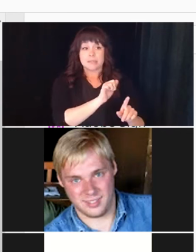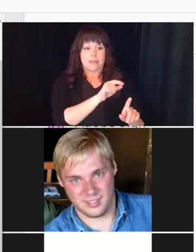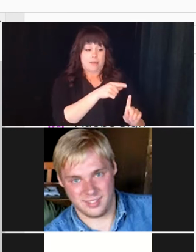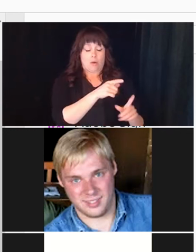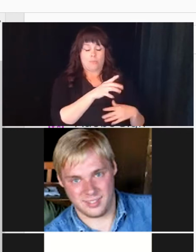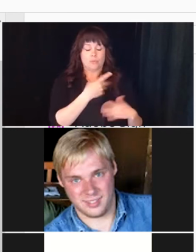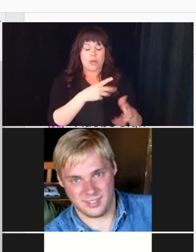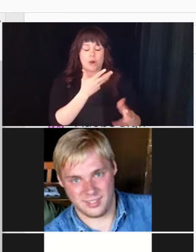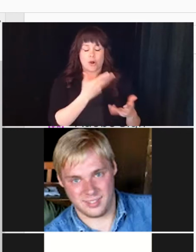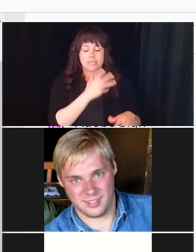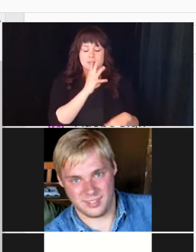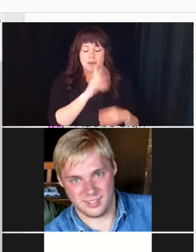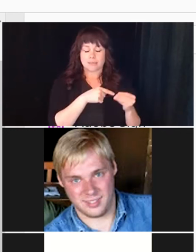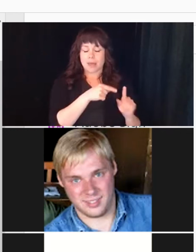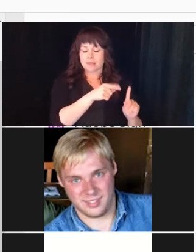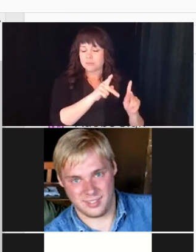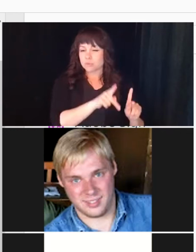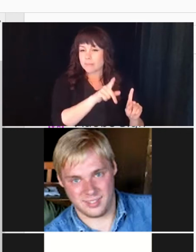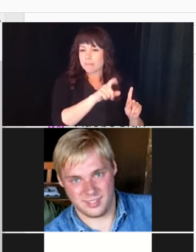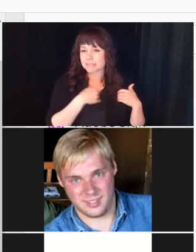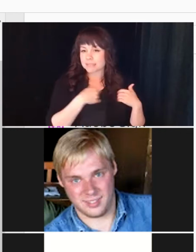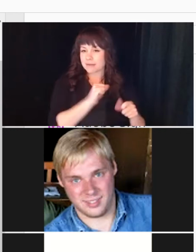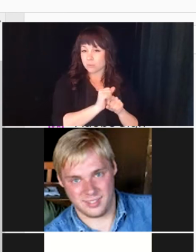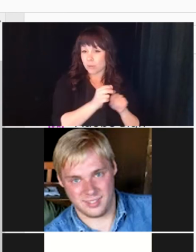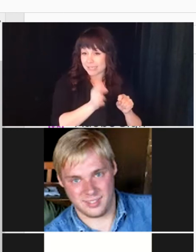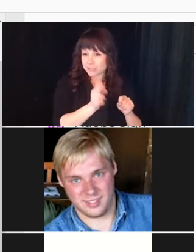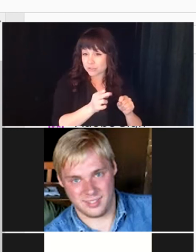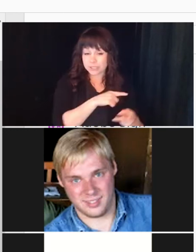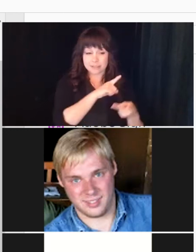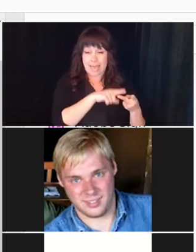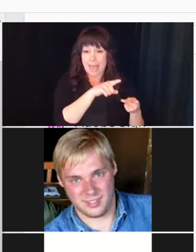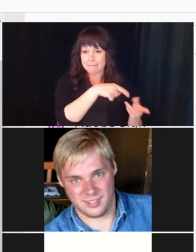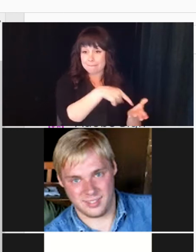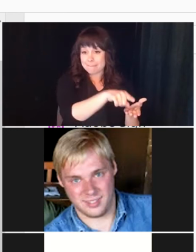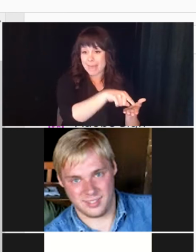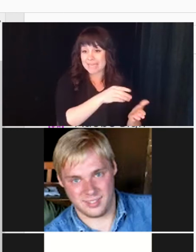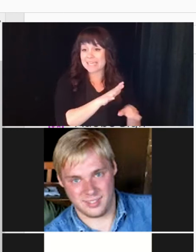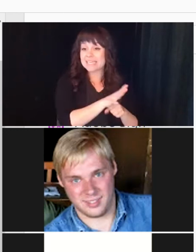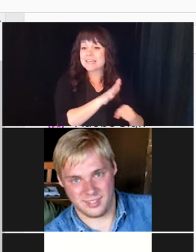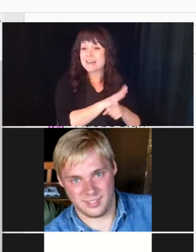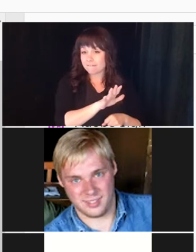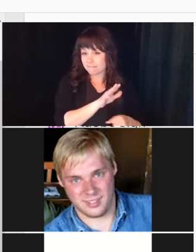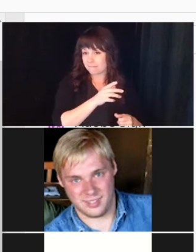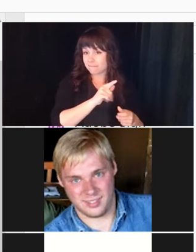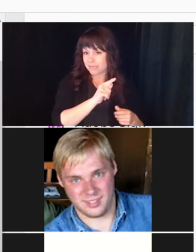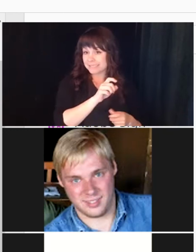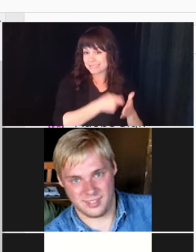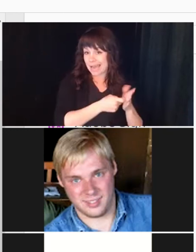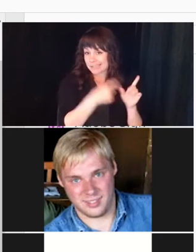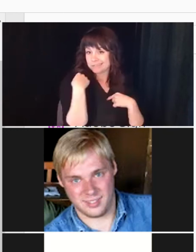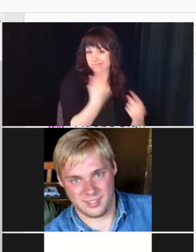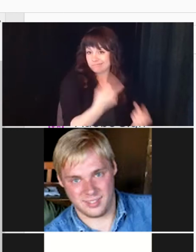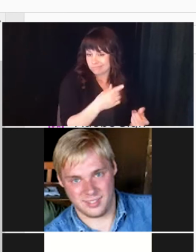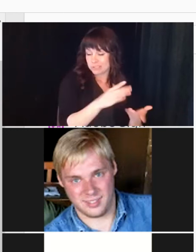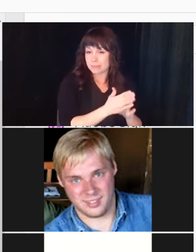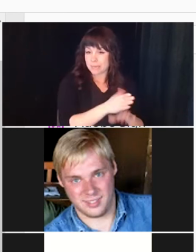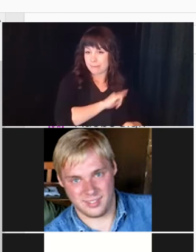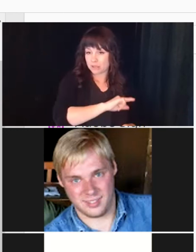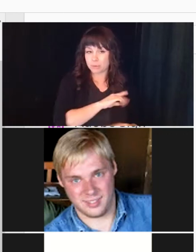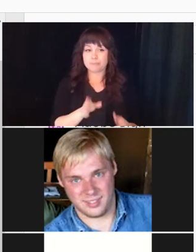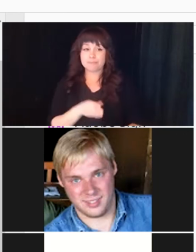in FICA taxes to be eligible. A client who is looking to establish SSI eligibility benefits